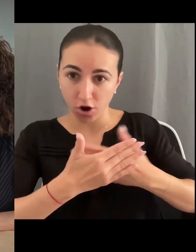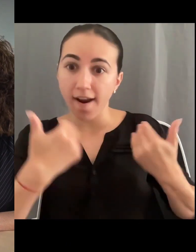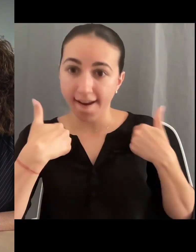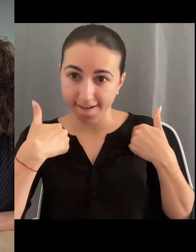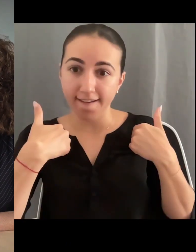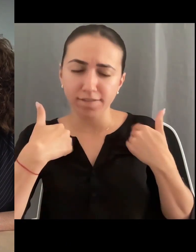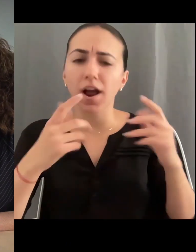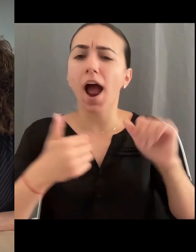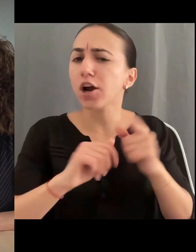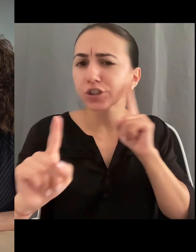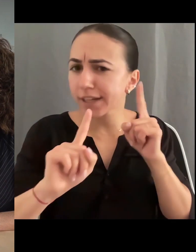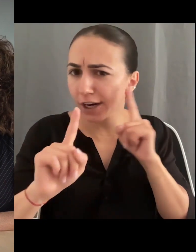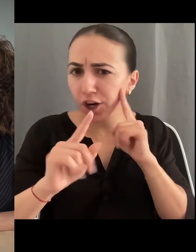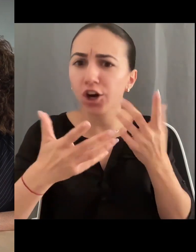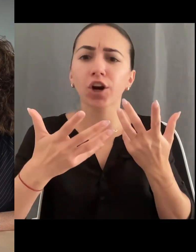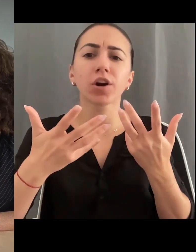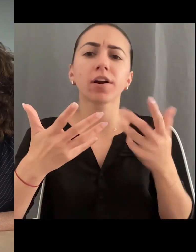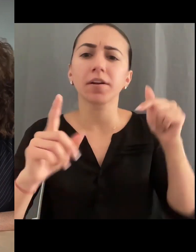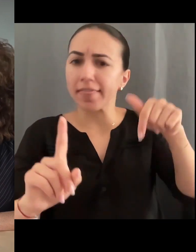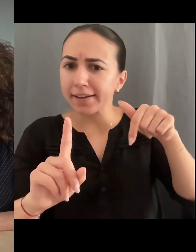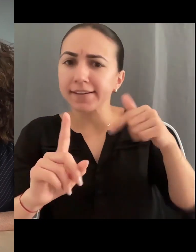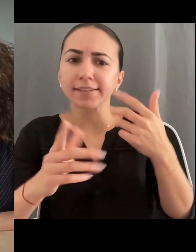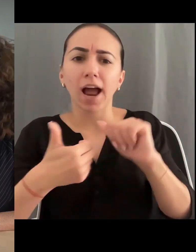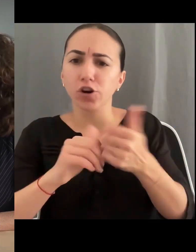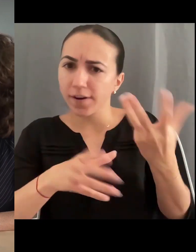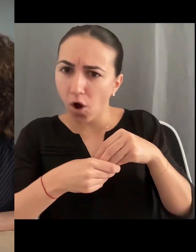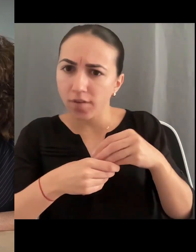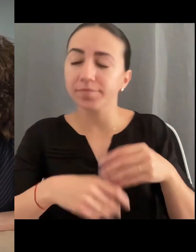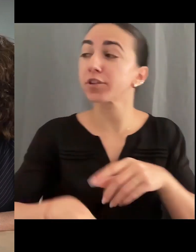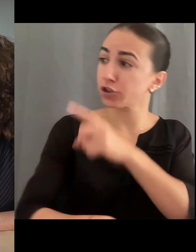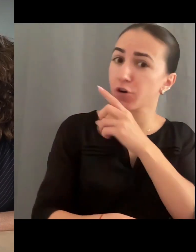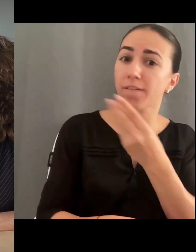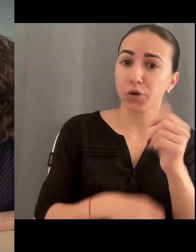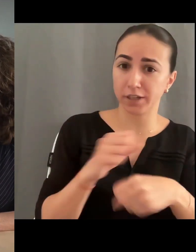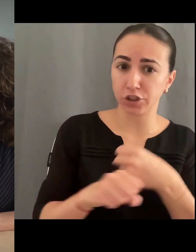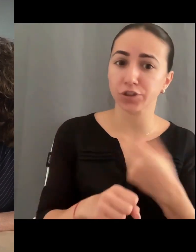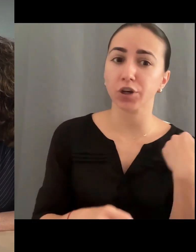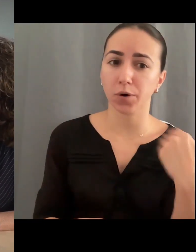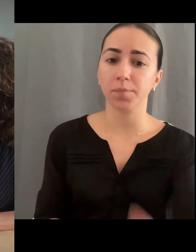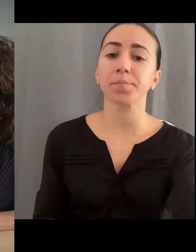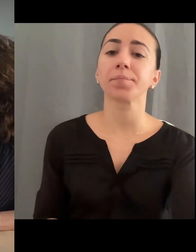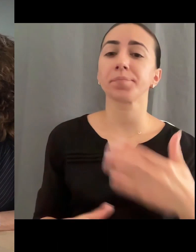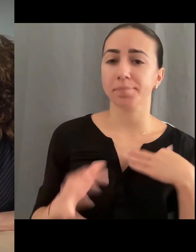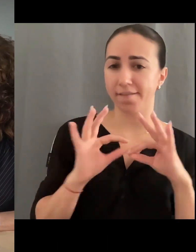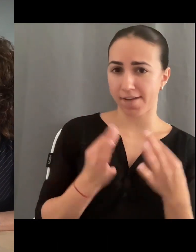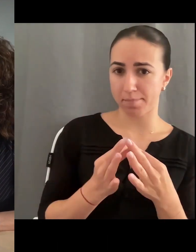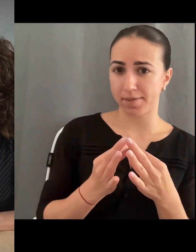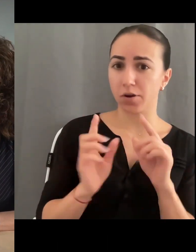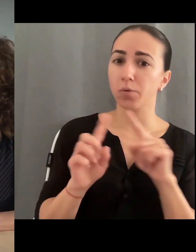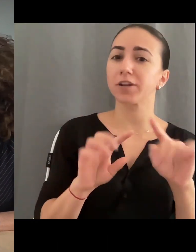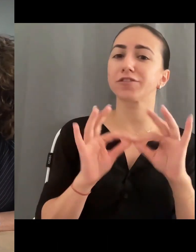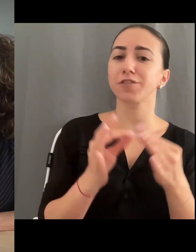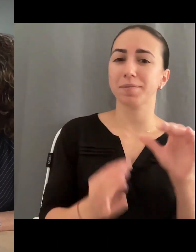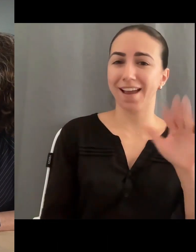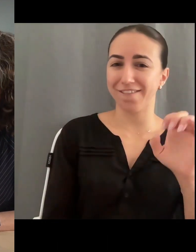tell us how you heard about ABLE accounts, how you heard about Able United and got involved? Sure. A few years ago, my family and I were all down at the Family Cafe